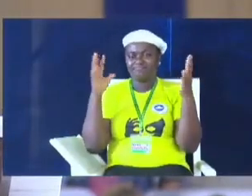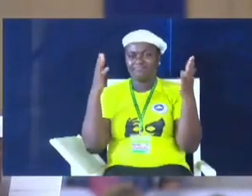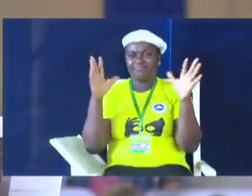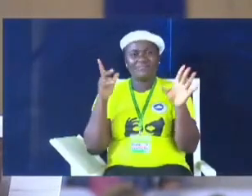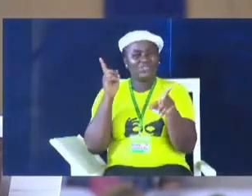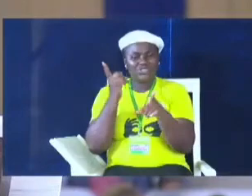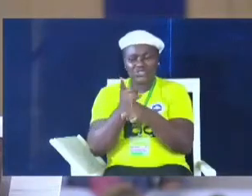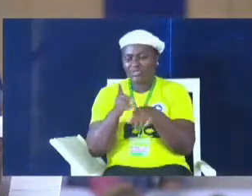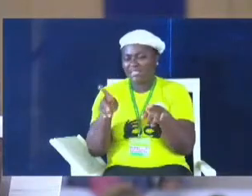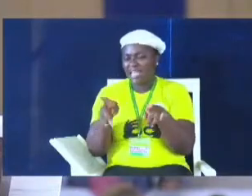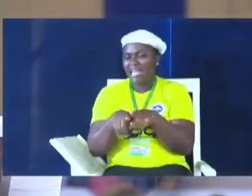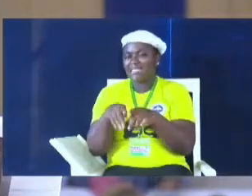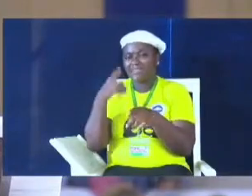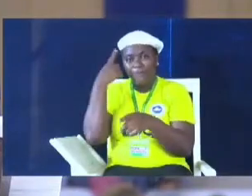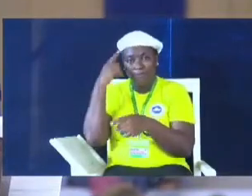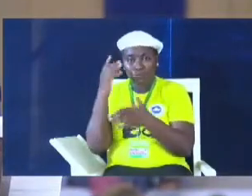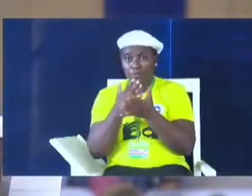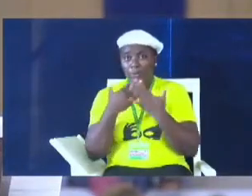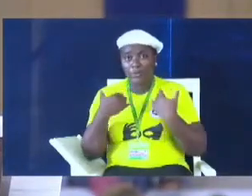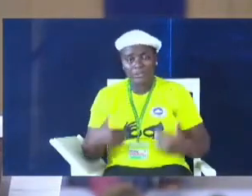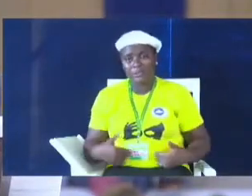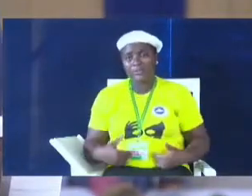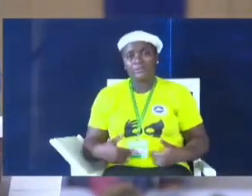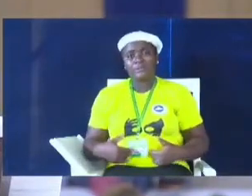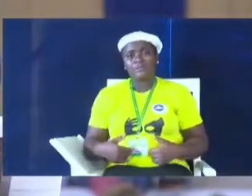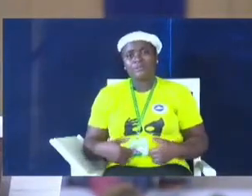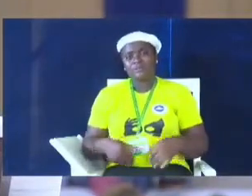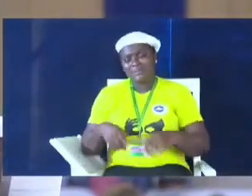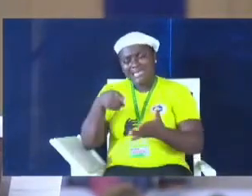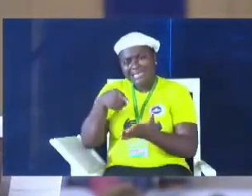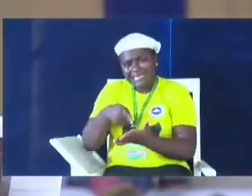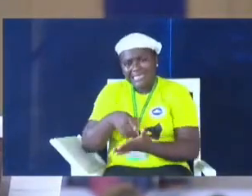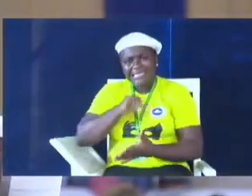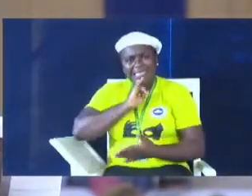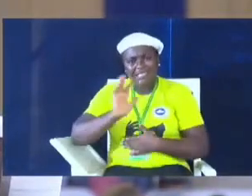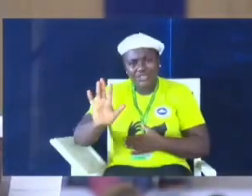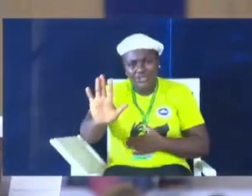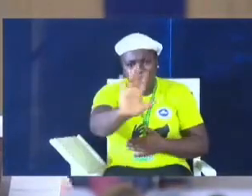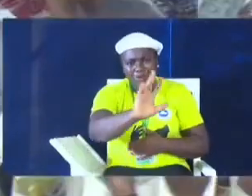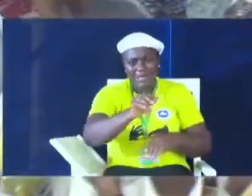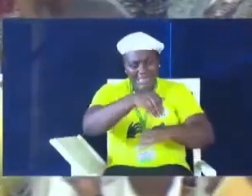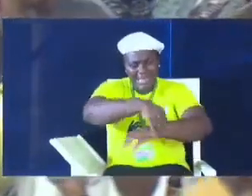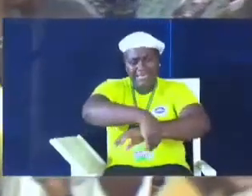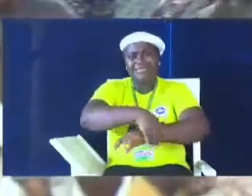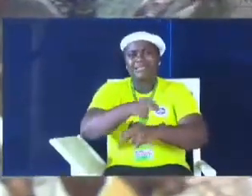Just as for someone, this is your night.